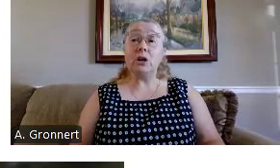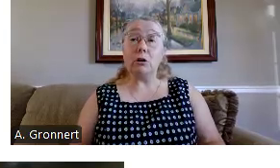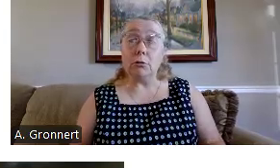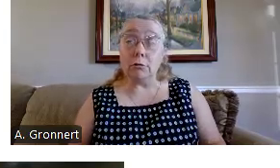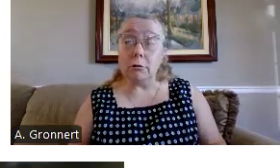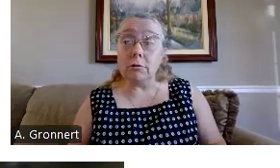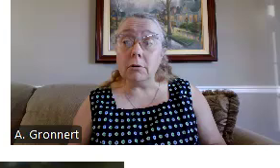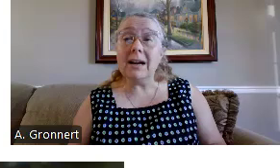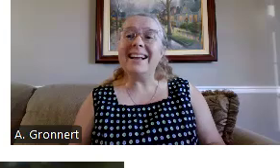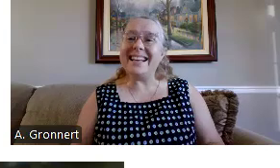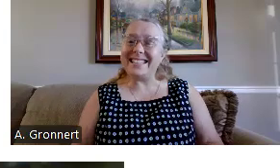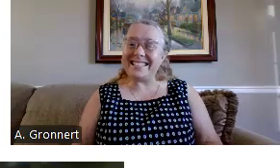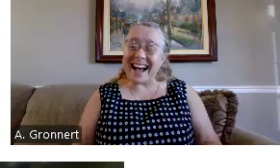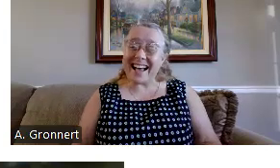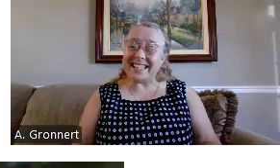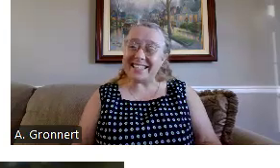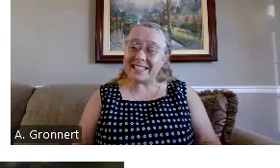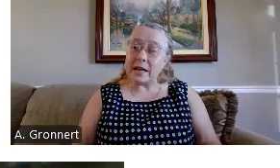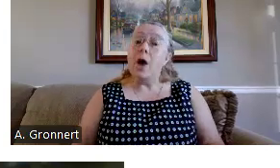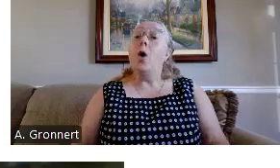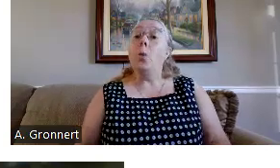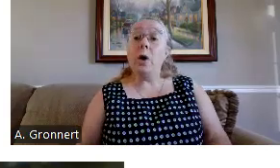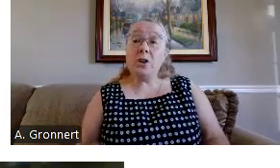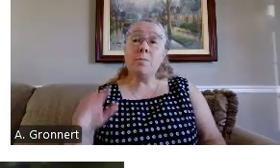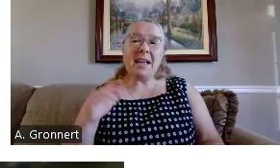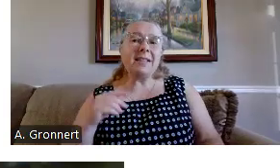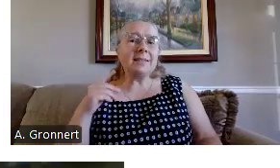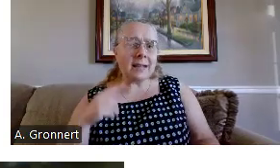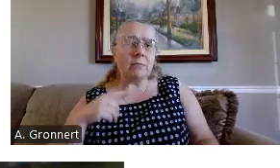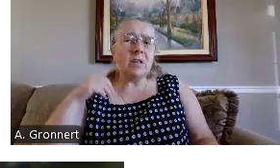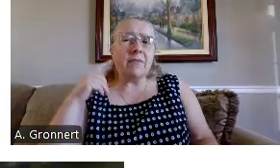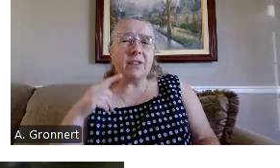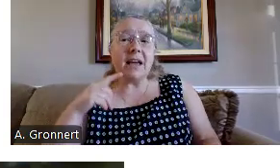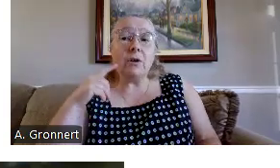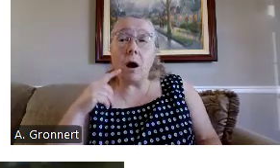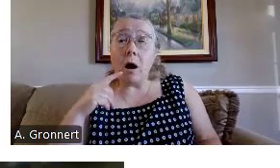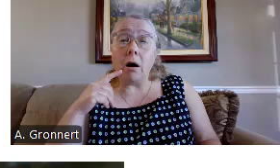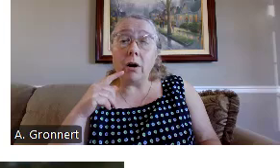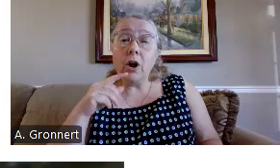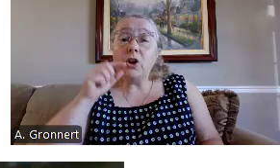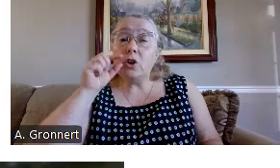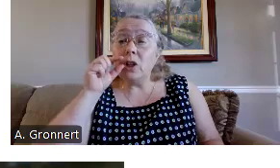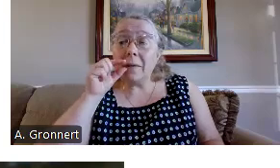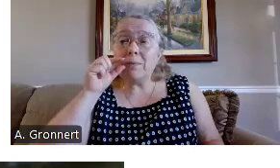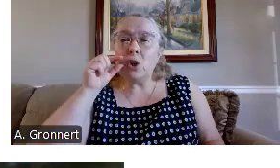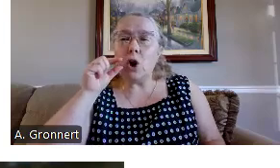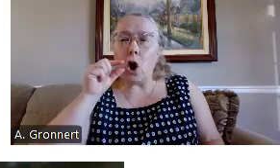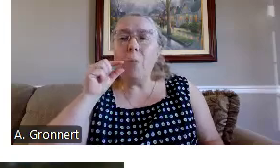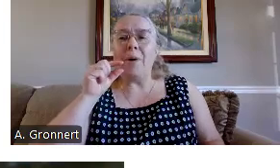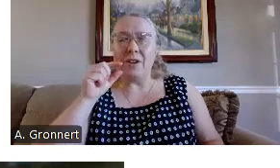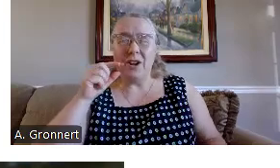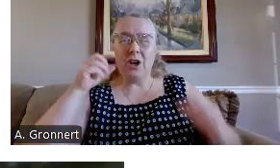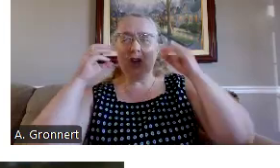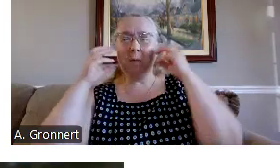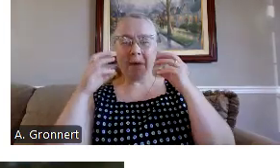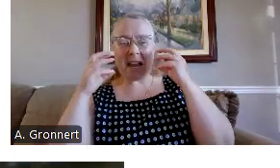says R? It does. When you make the sound of the letter R, your lips are